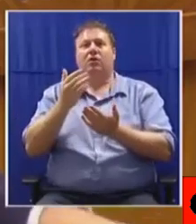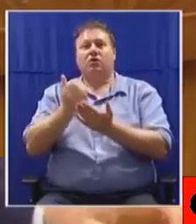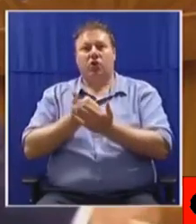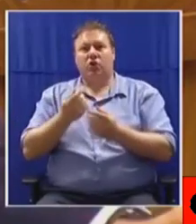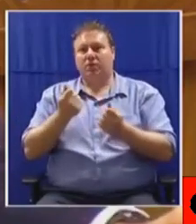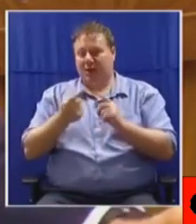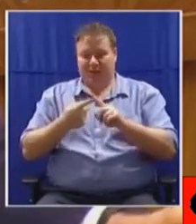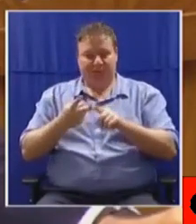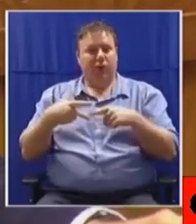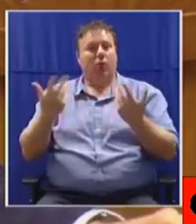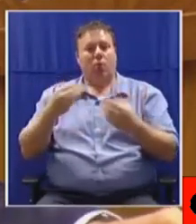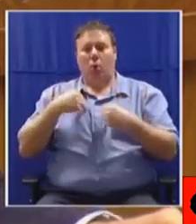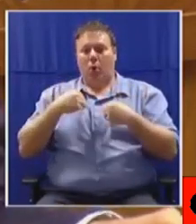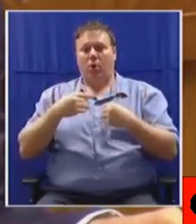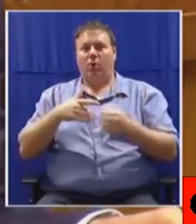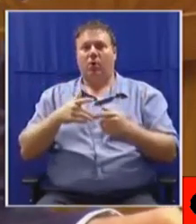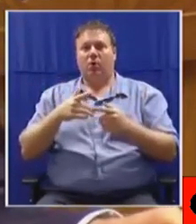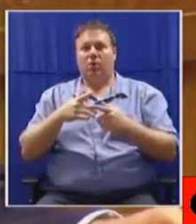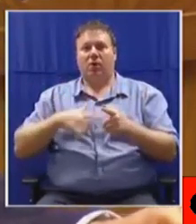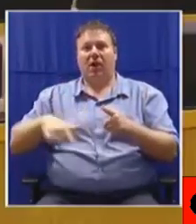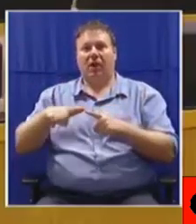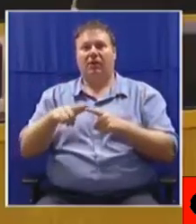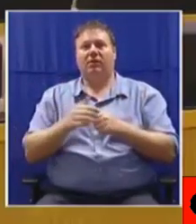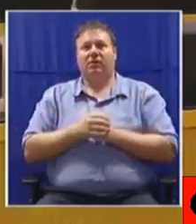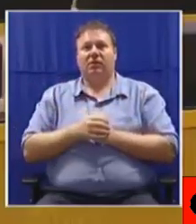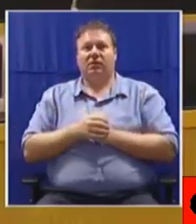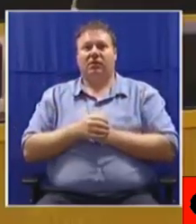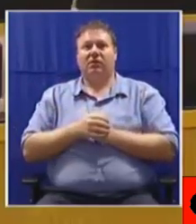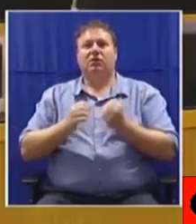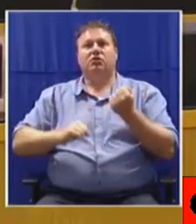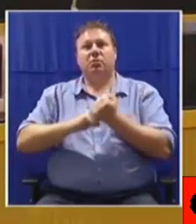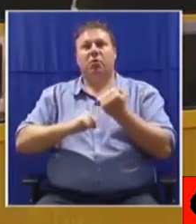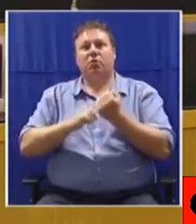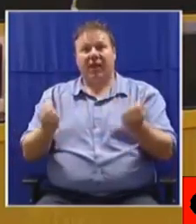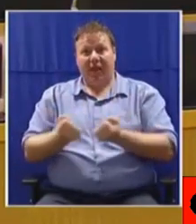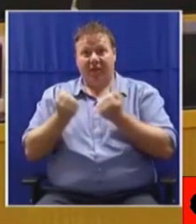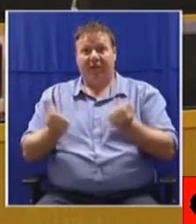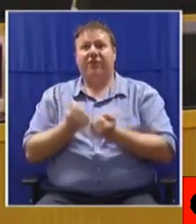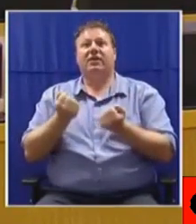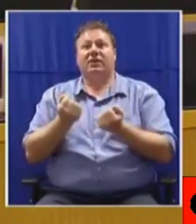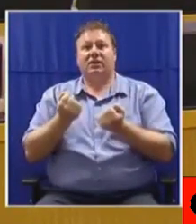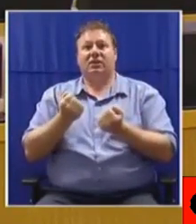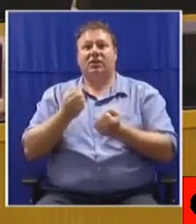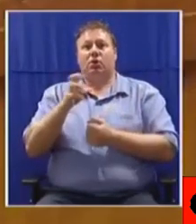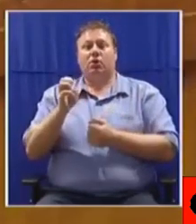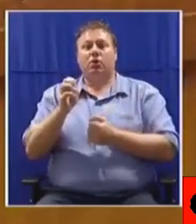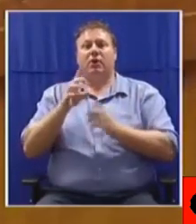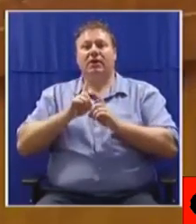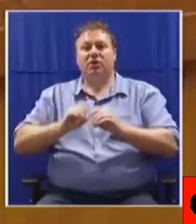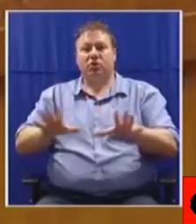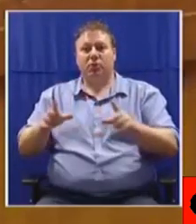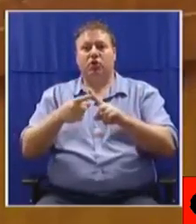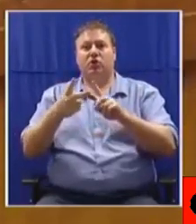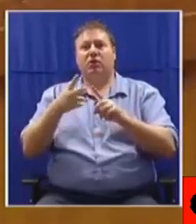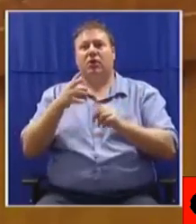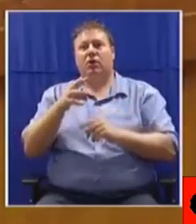without ownership of land. And we fully support efforts to ensure that we have redress and redistribution of